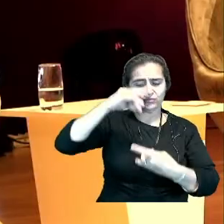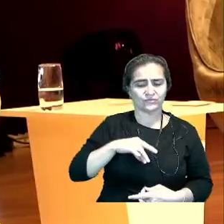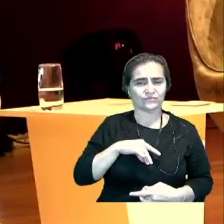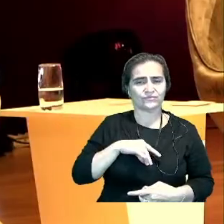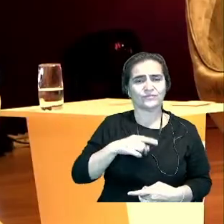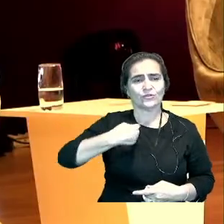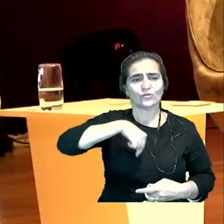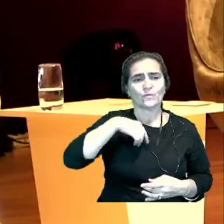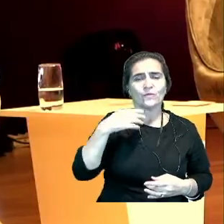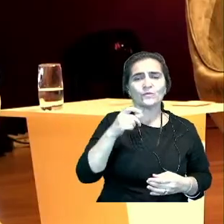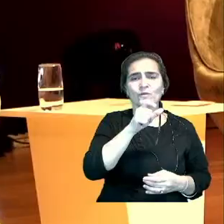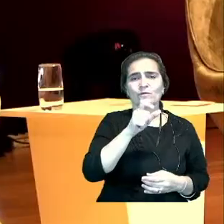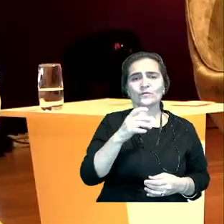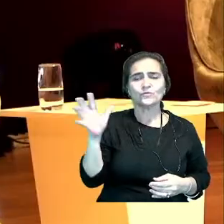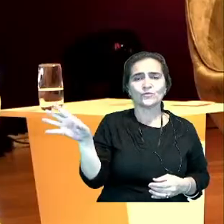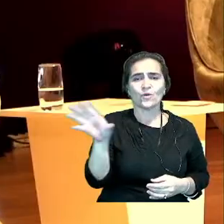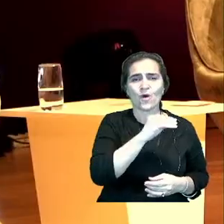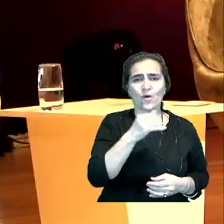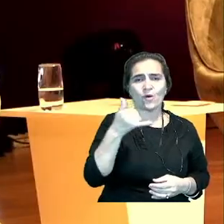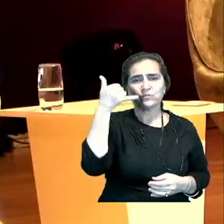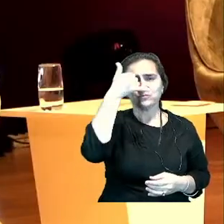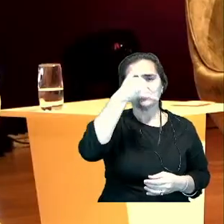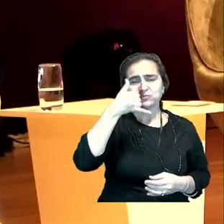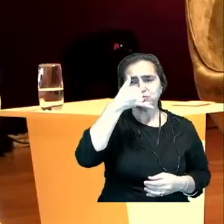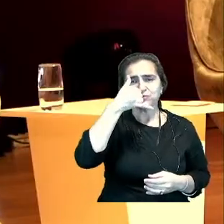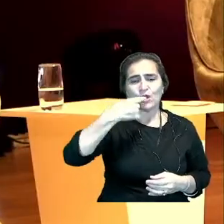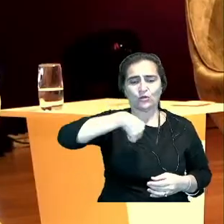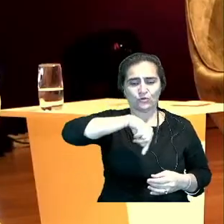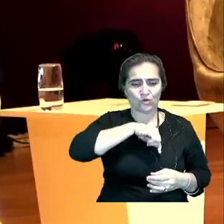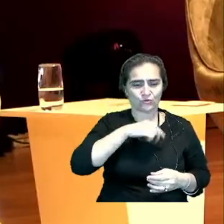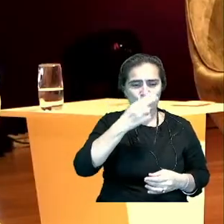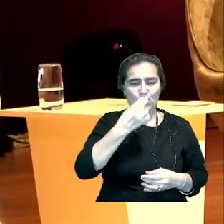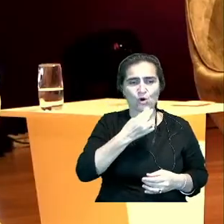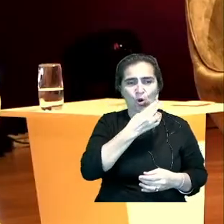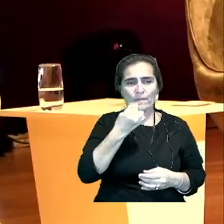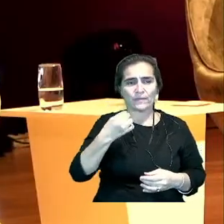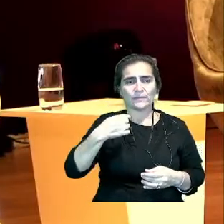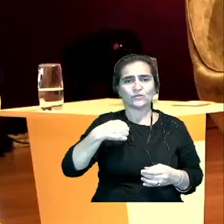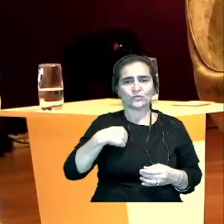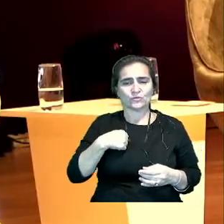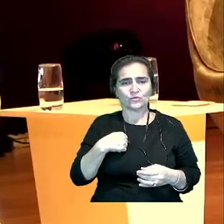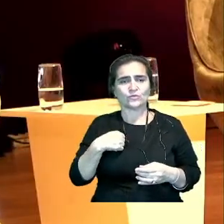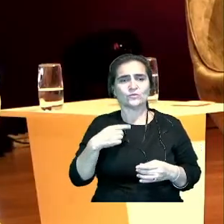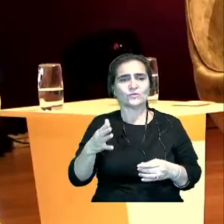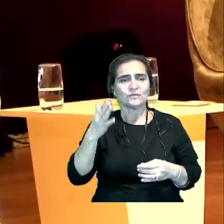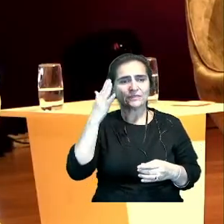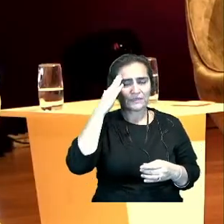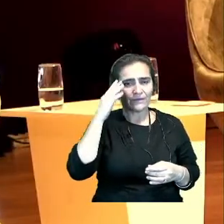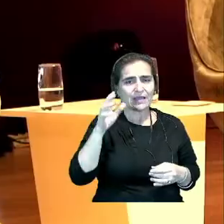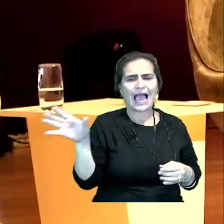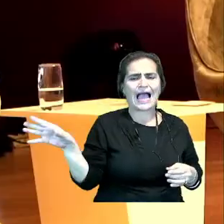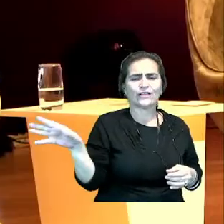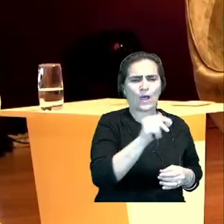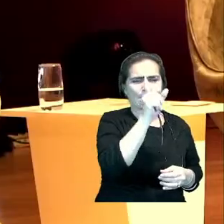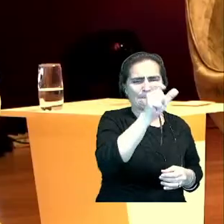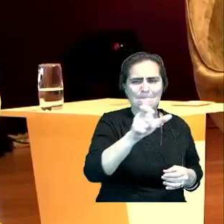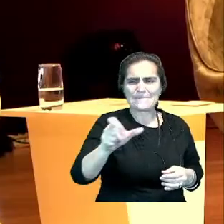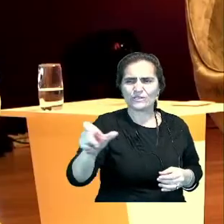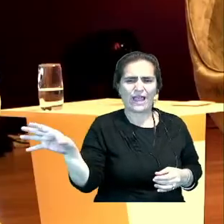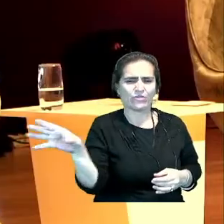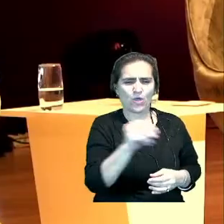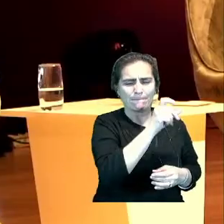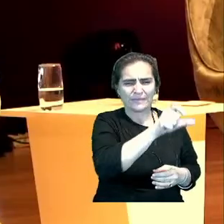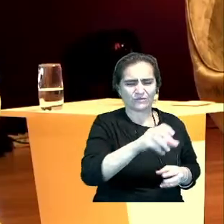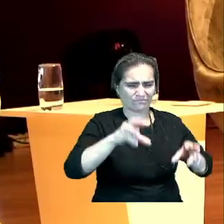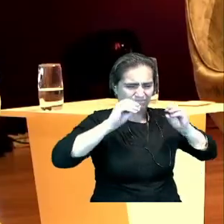we are human spirits, and we as black people committed with the spiritual world a long time ago to teach humanity